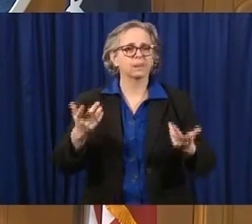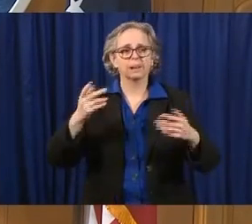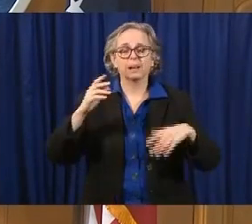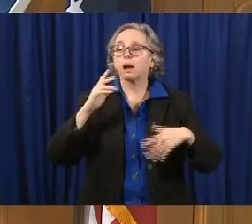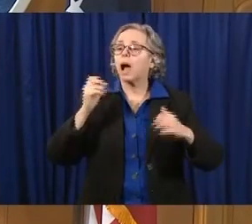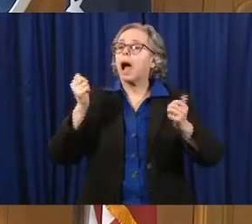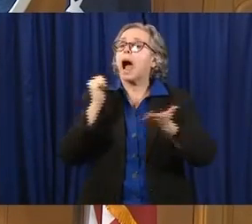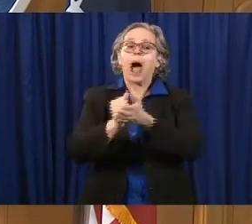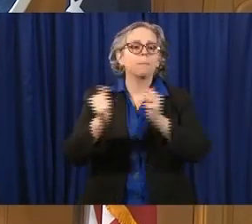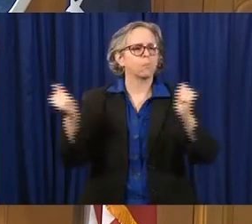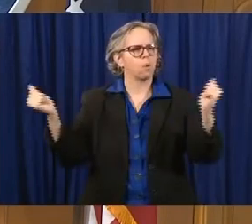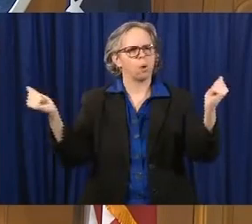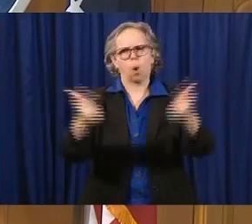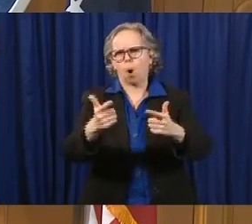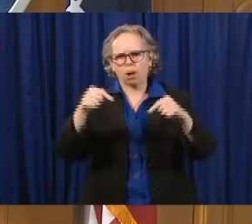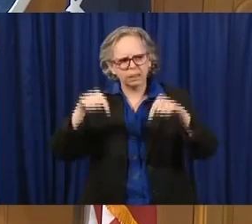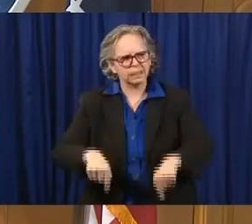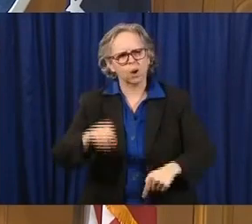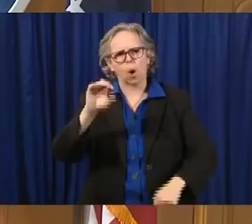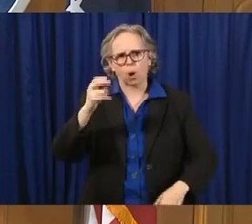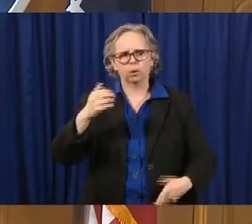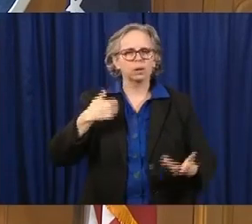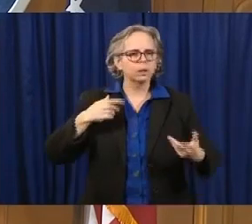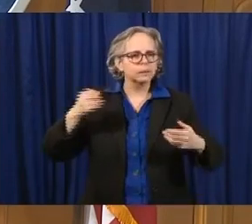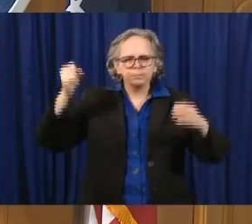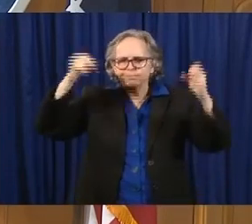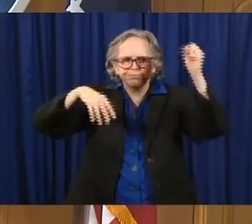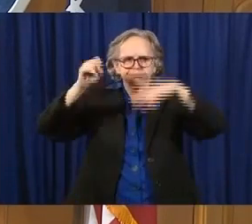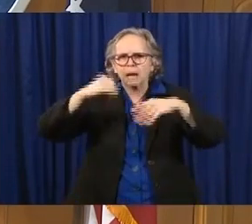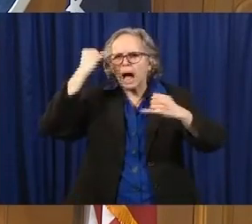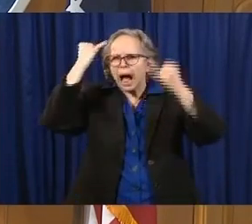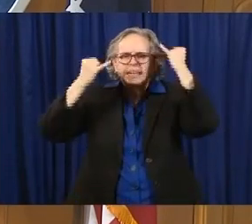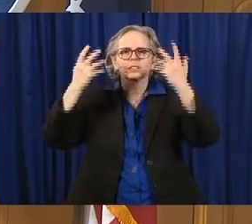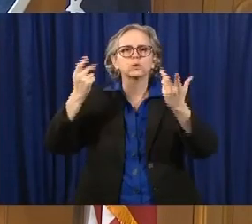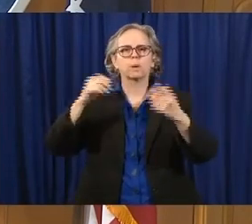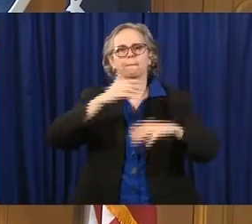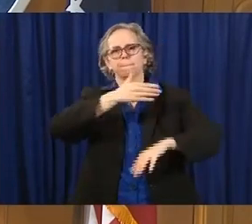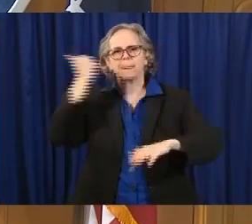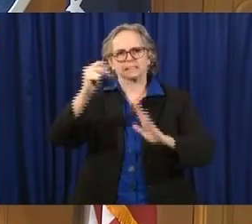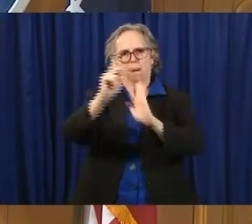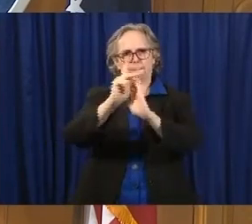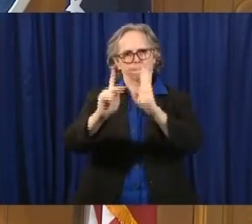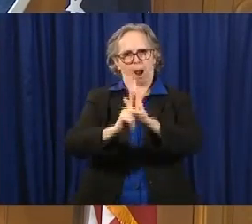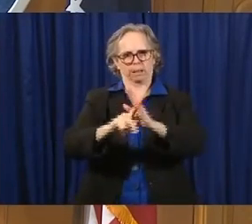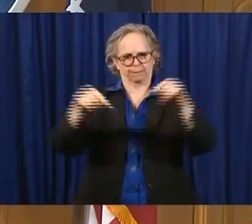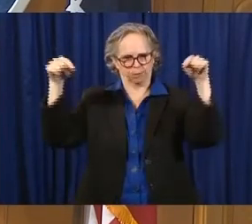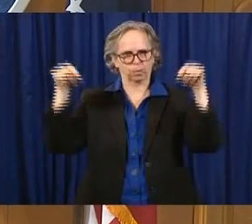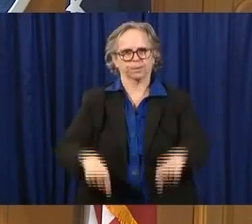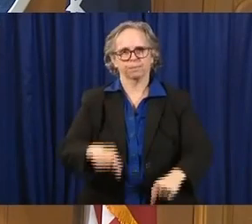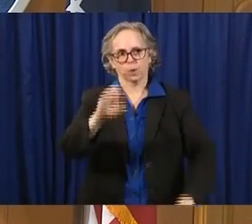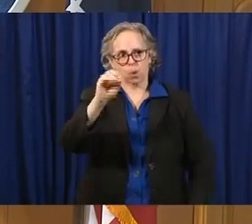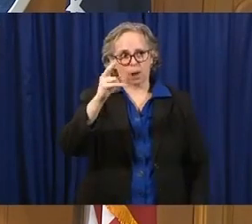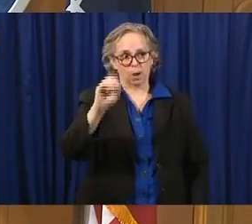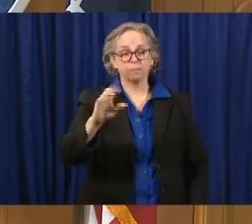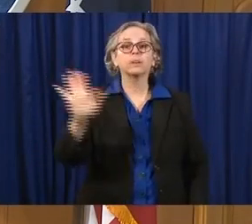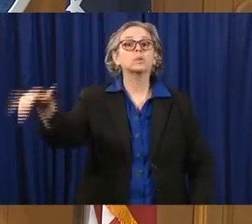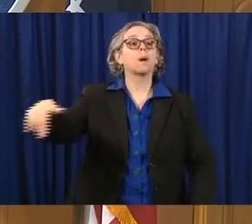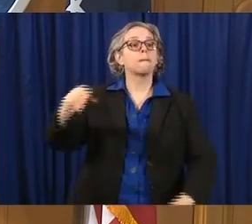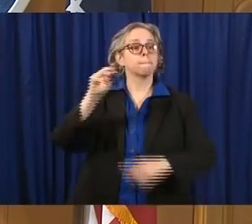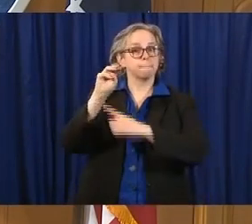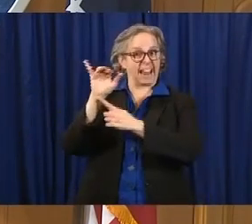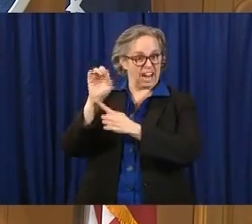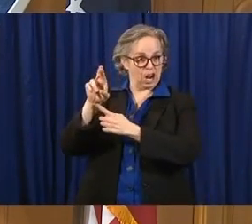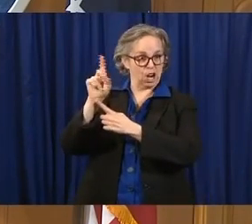up with better policies. The mayor and I first, we've worked together on a number of things over